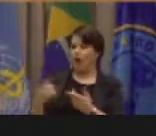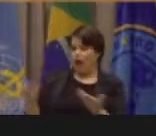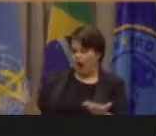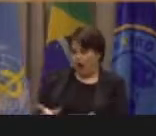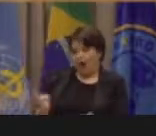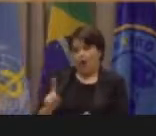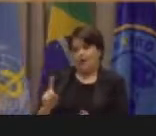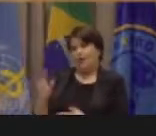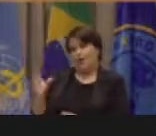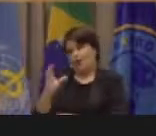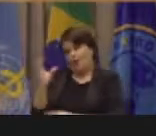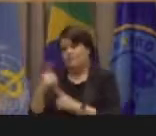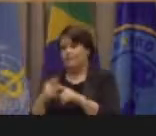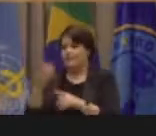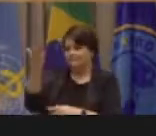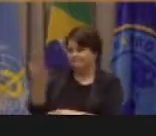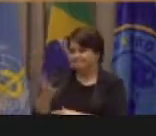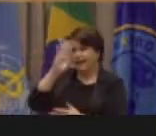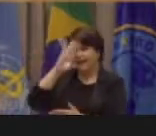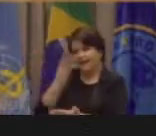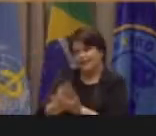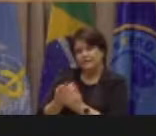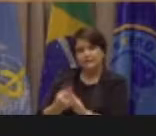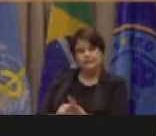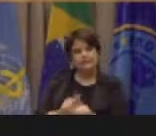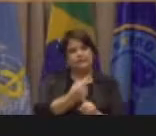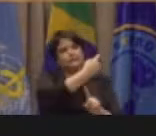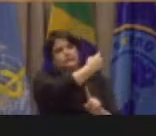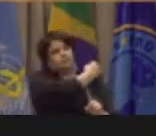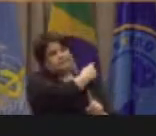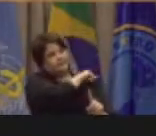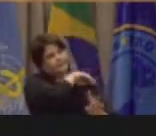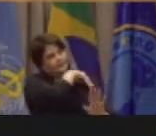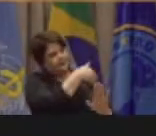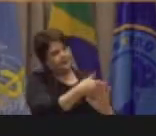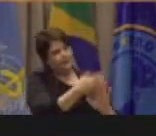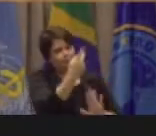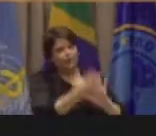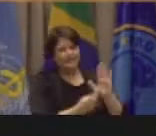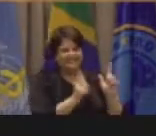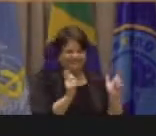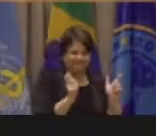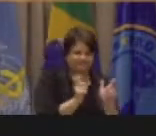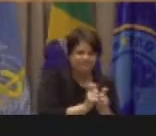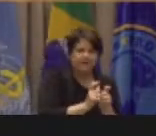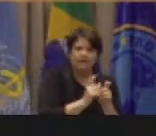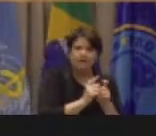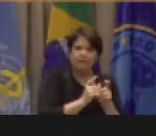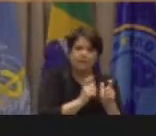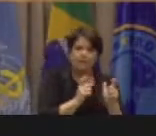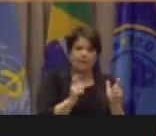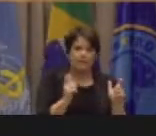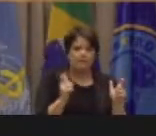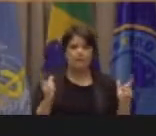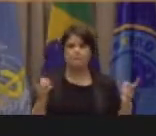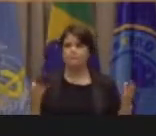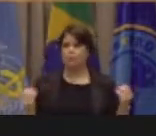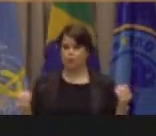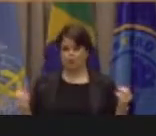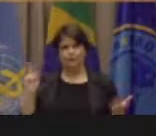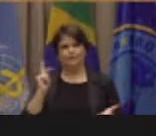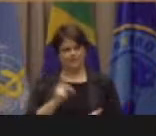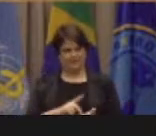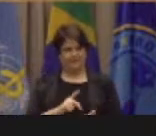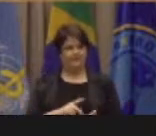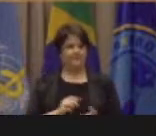Padilla. Not only now, but she used to believe back then in this initial project that has been transformed